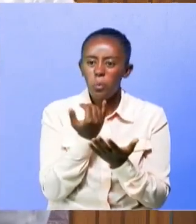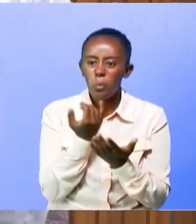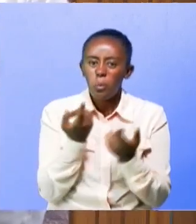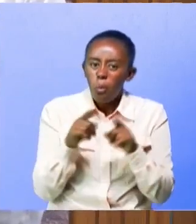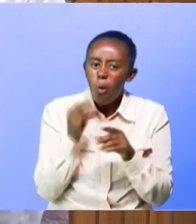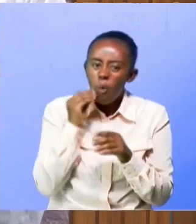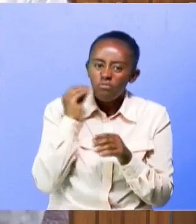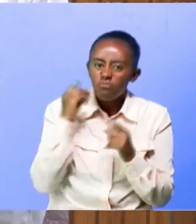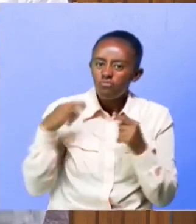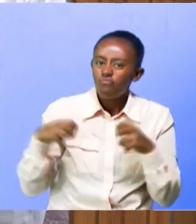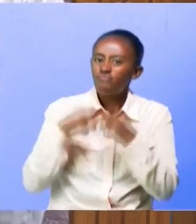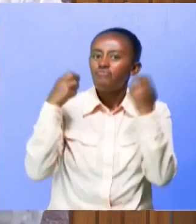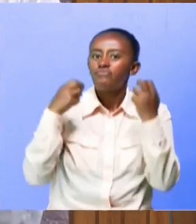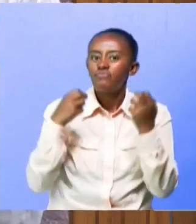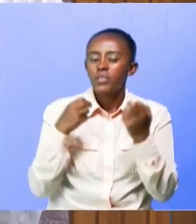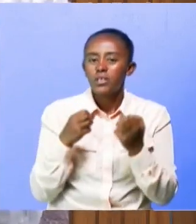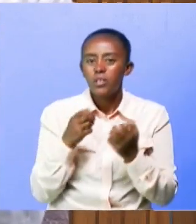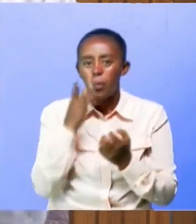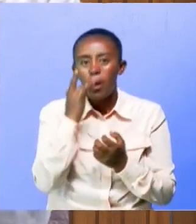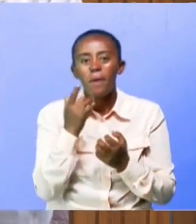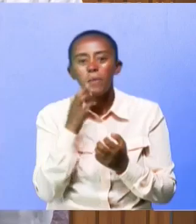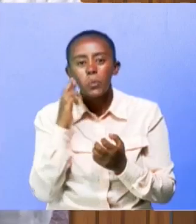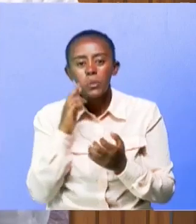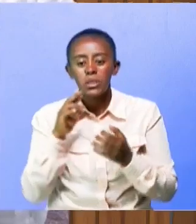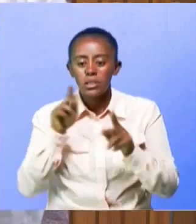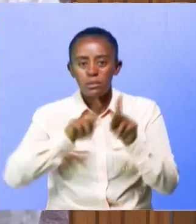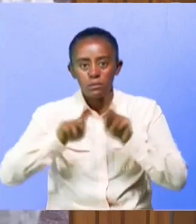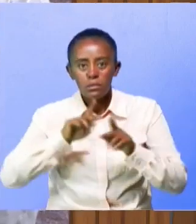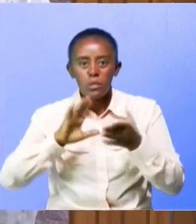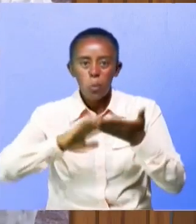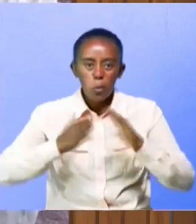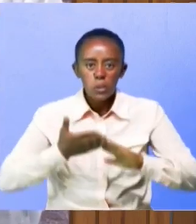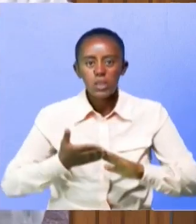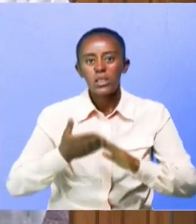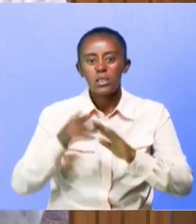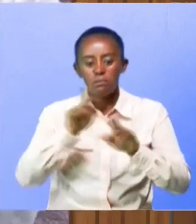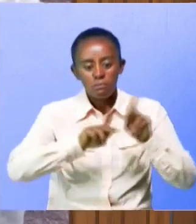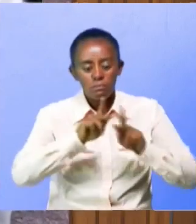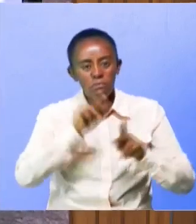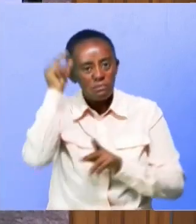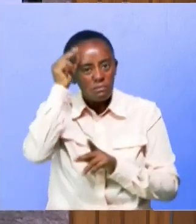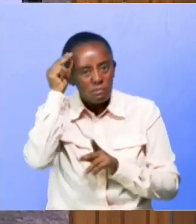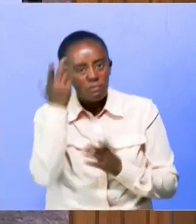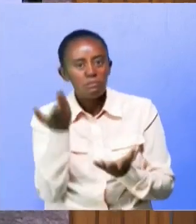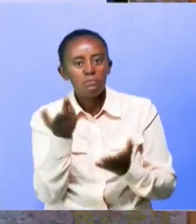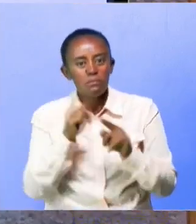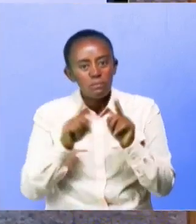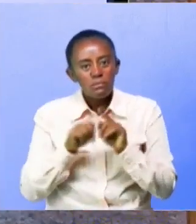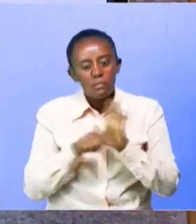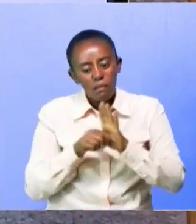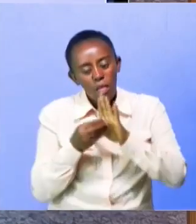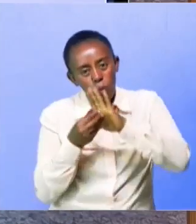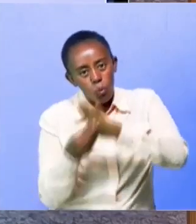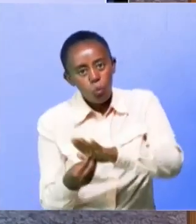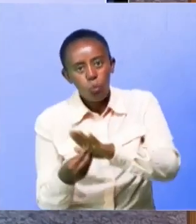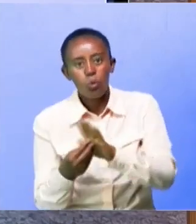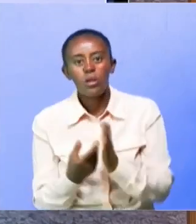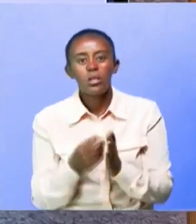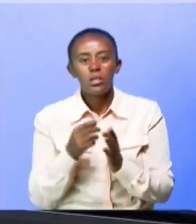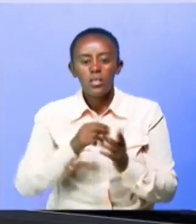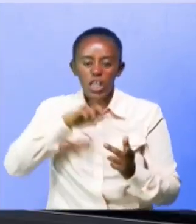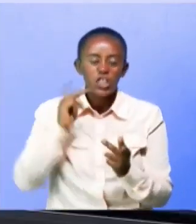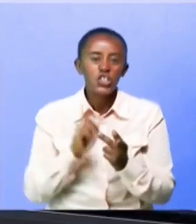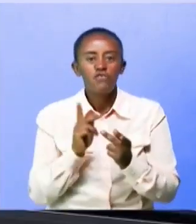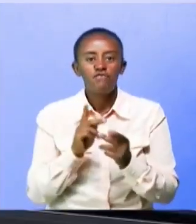at home. That's why, because the community, the culture by itself influences them not to achieve their